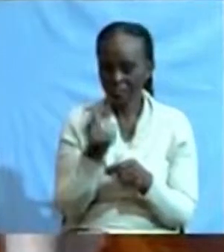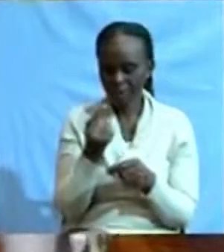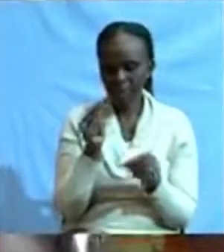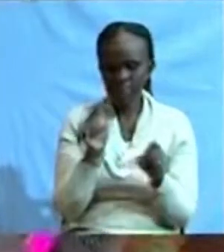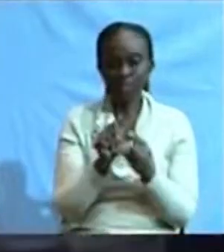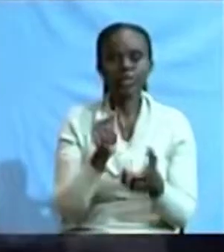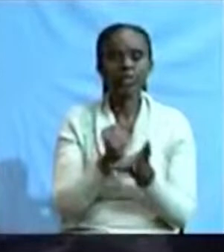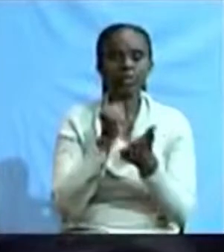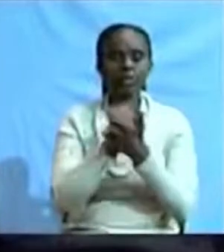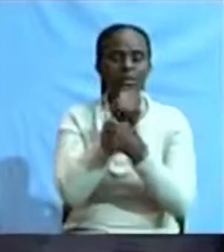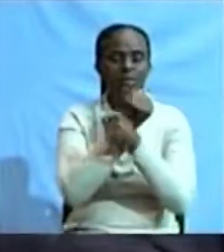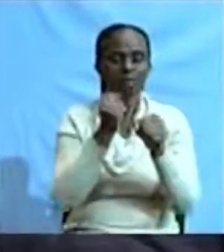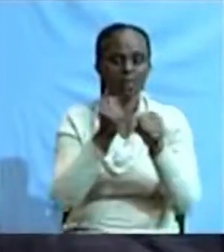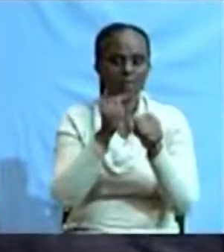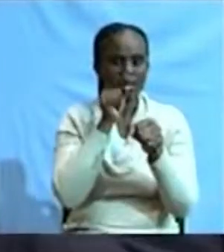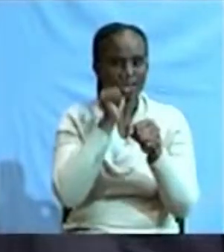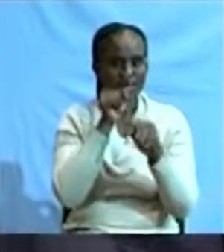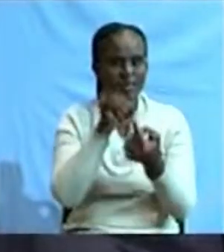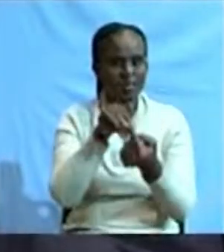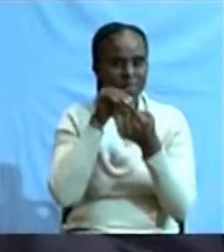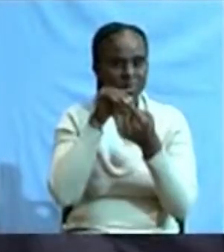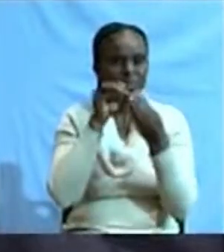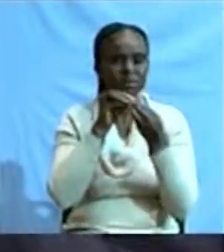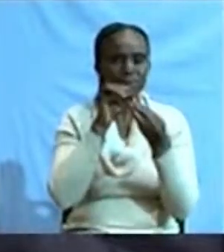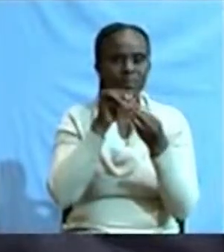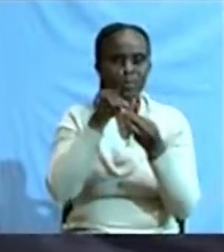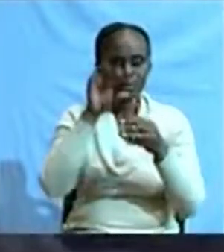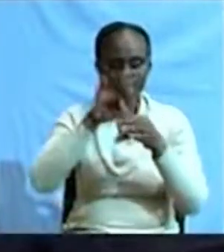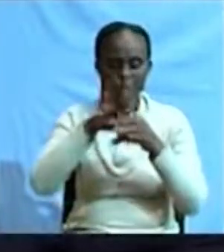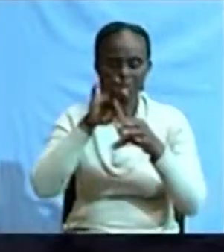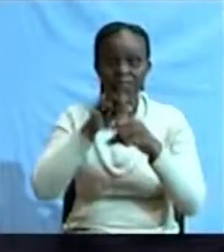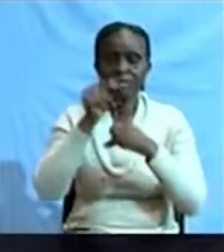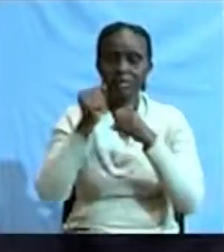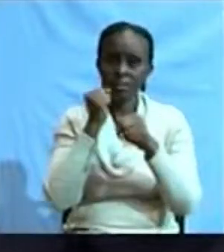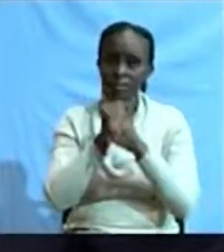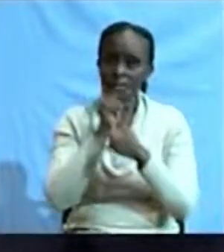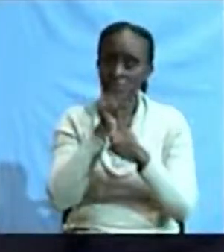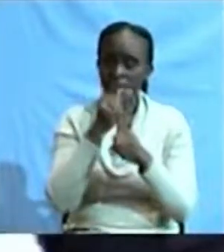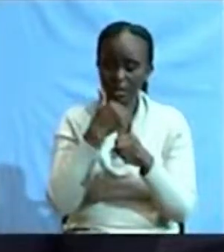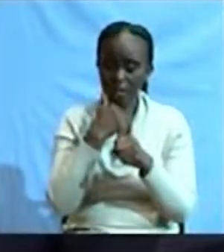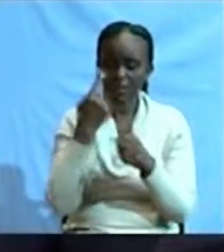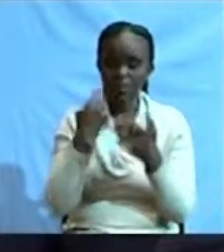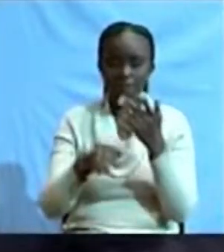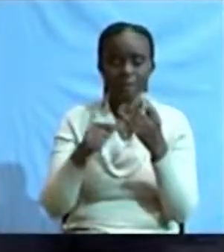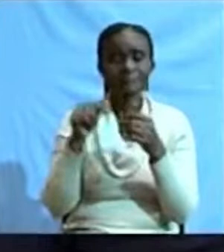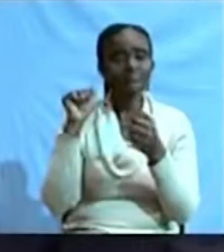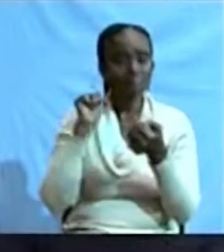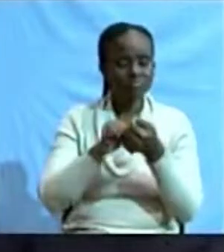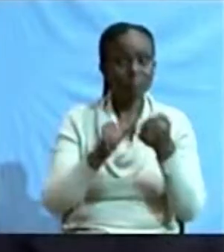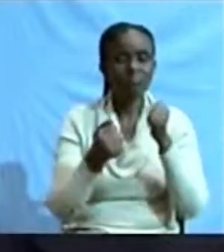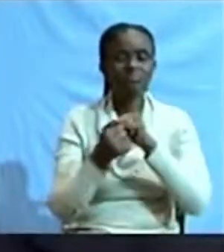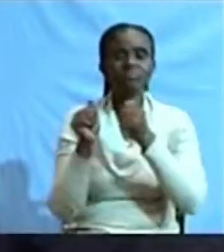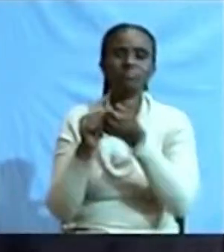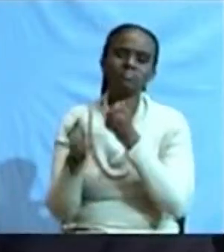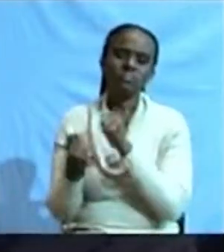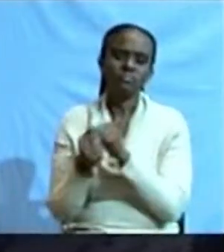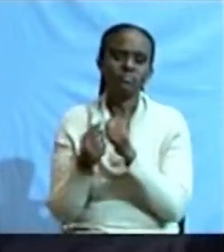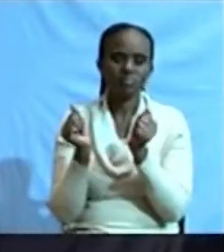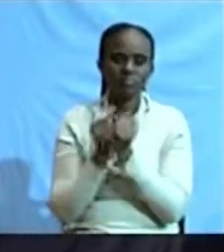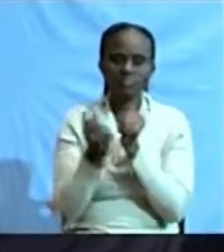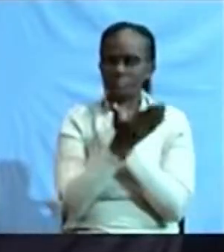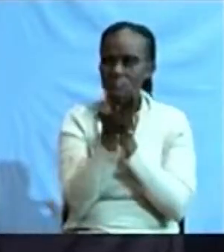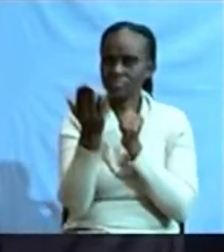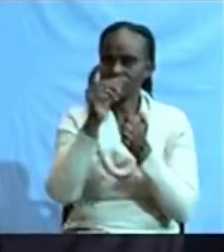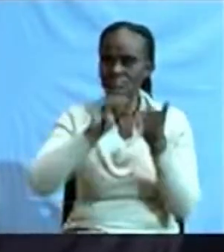their obligations, especially it being an election year. There was really a battle with these